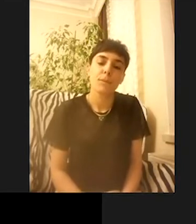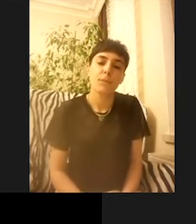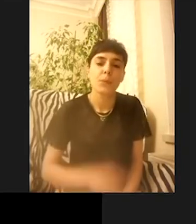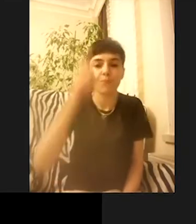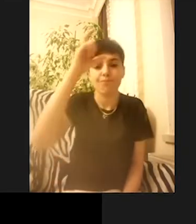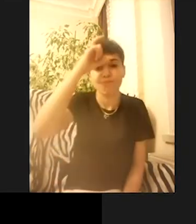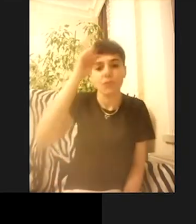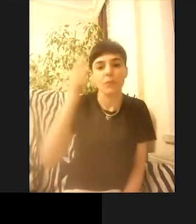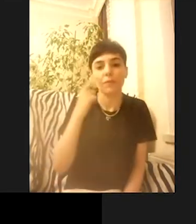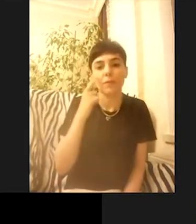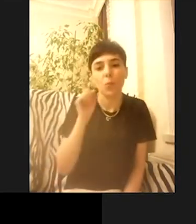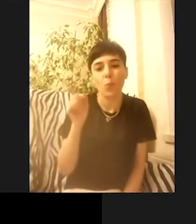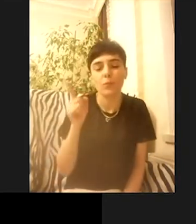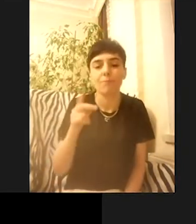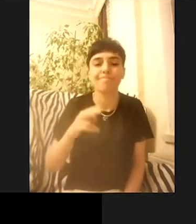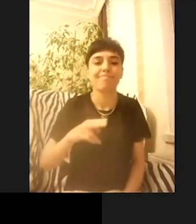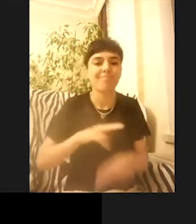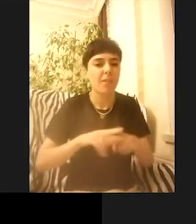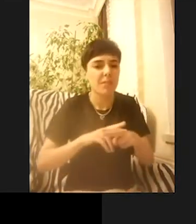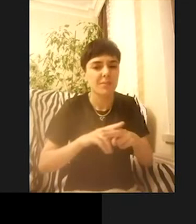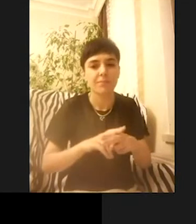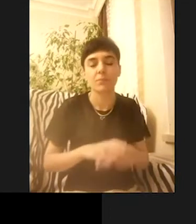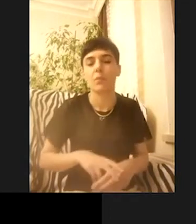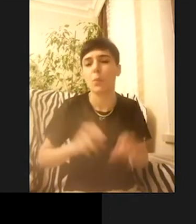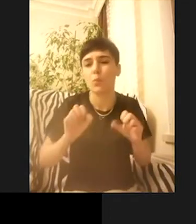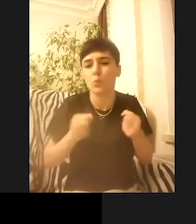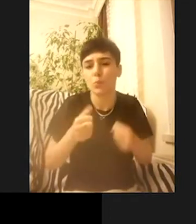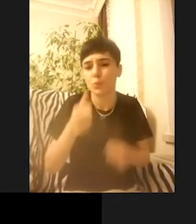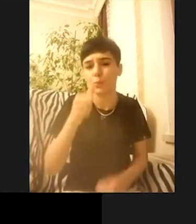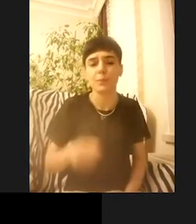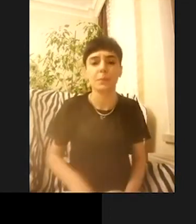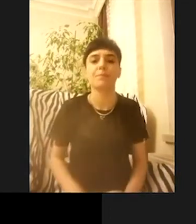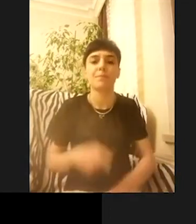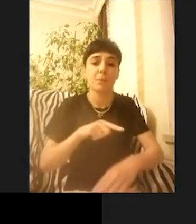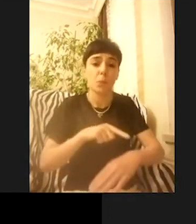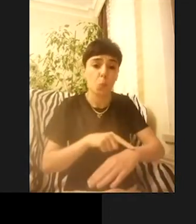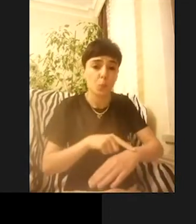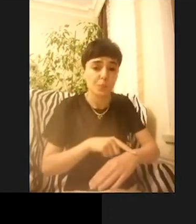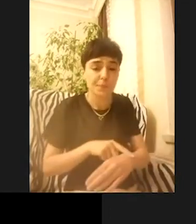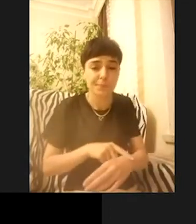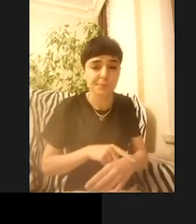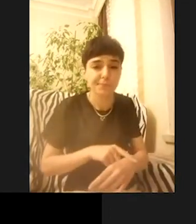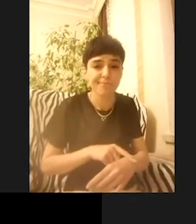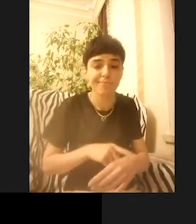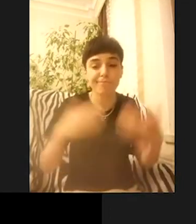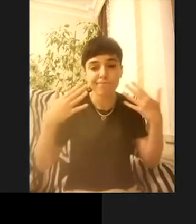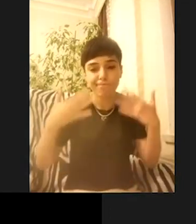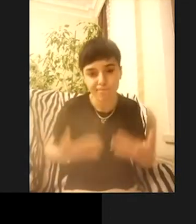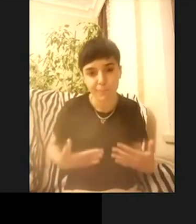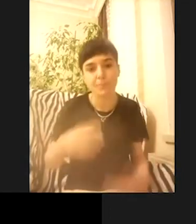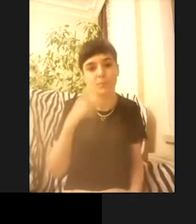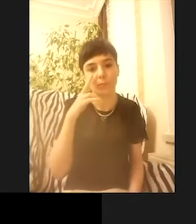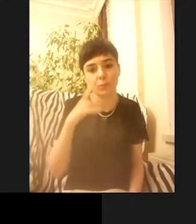through water, cold water. So this is quite different from the ways that we understand